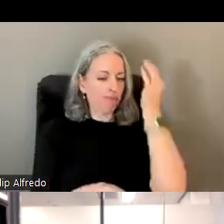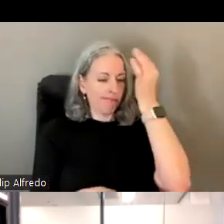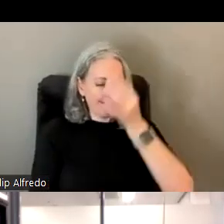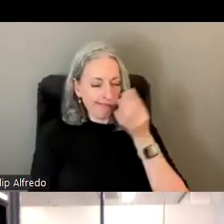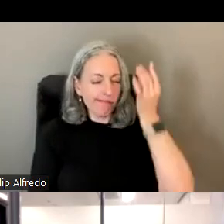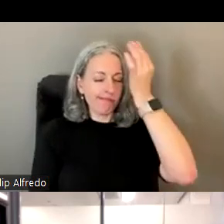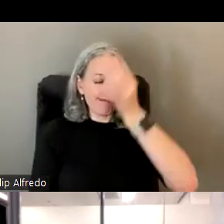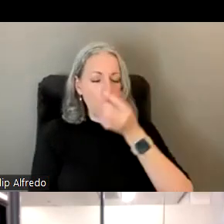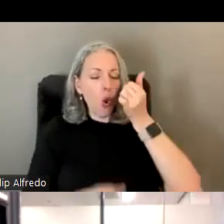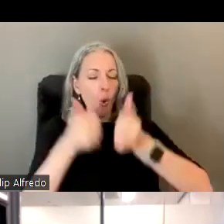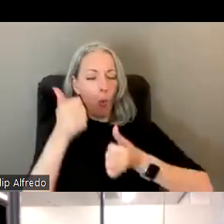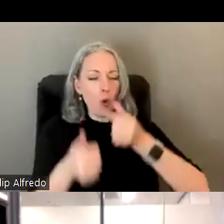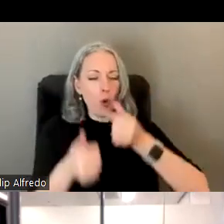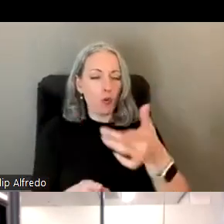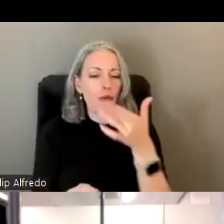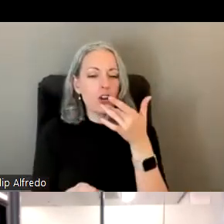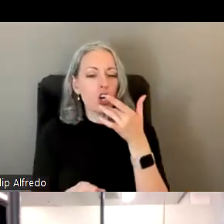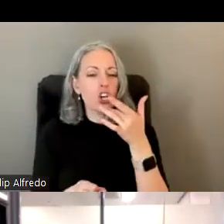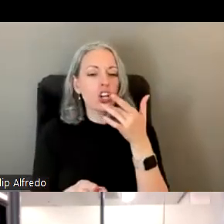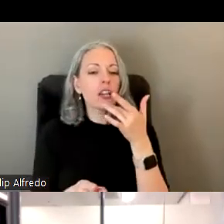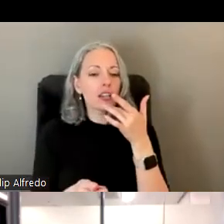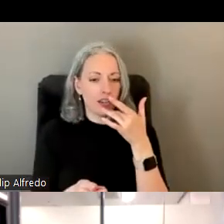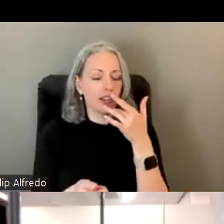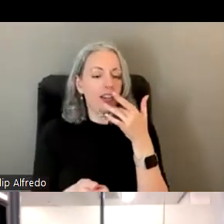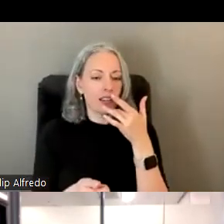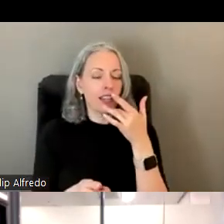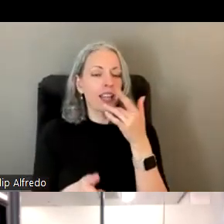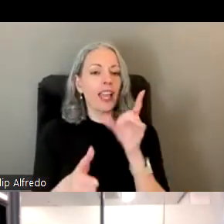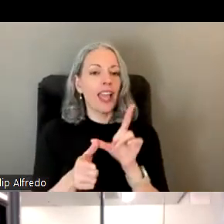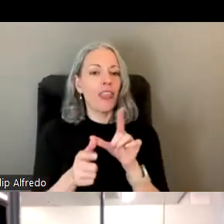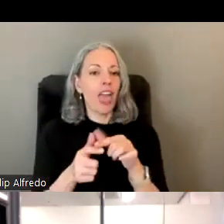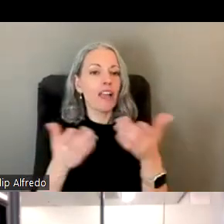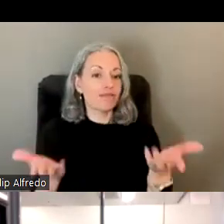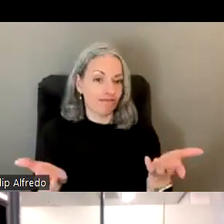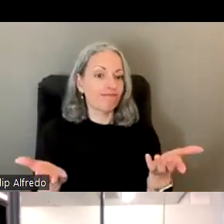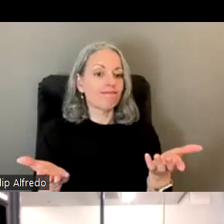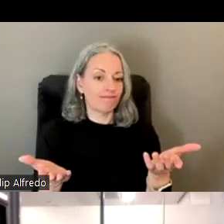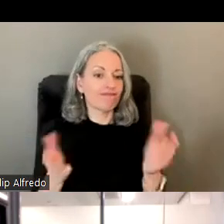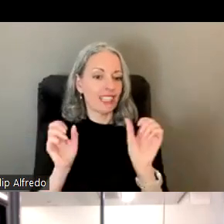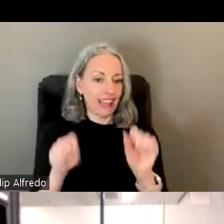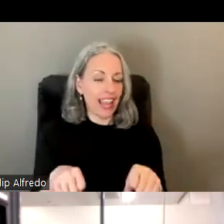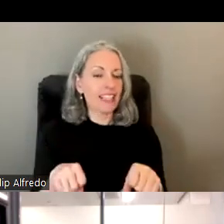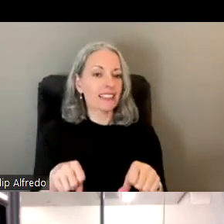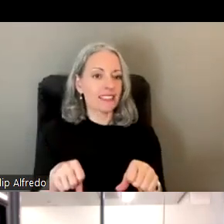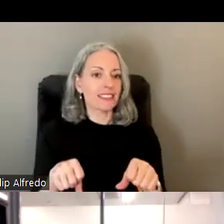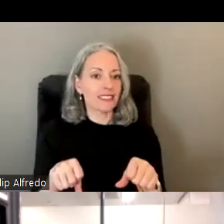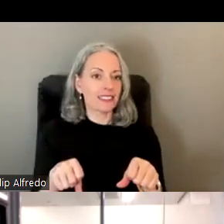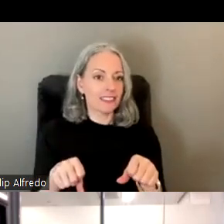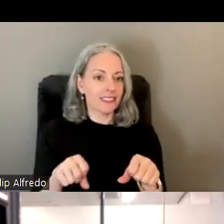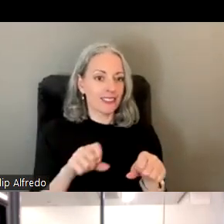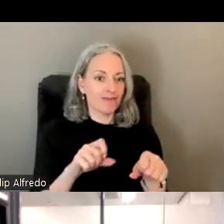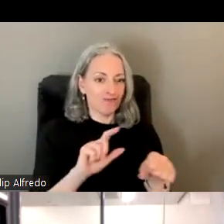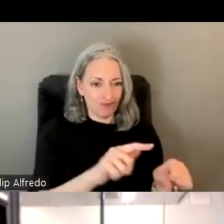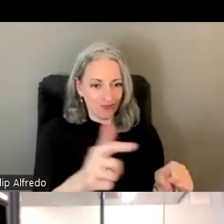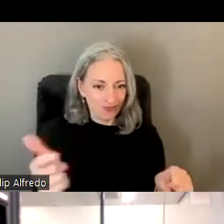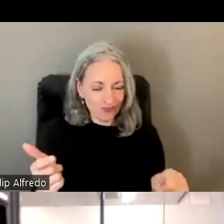those three they want to weigh in about. And then we will just do a little round robin. And